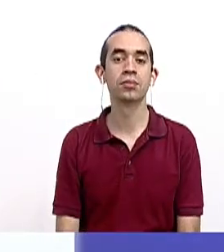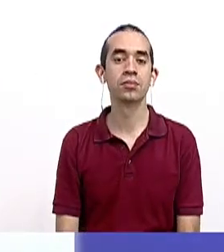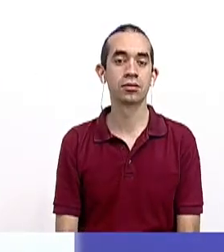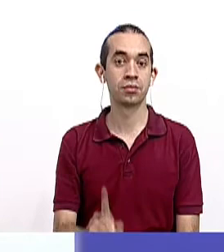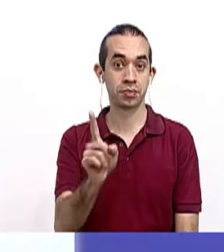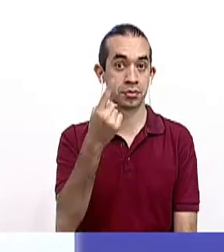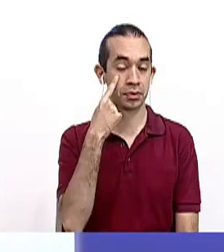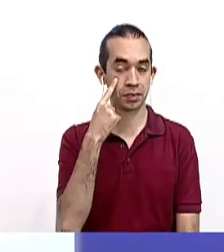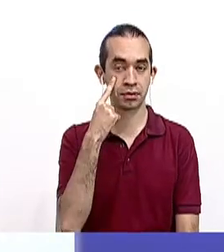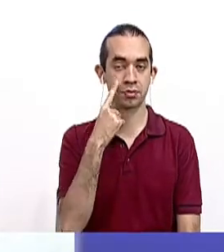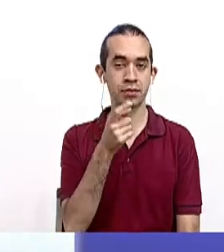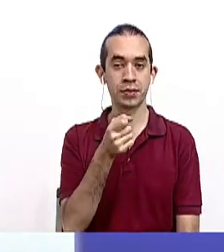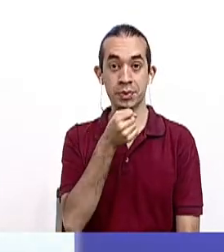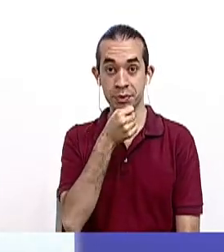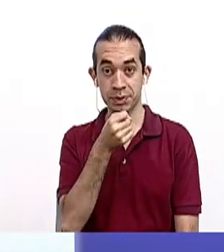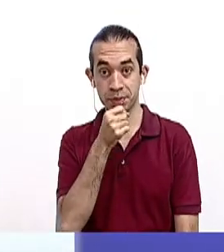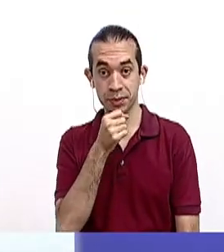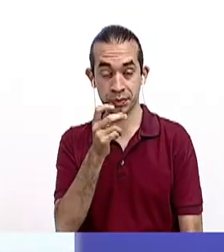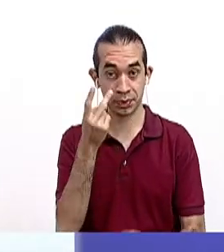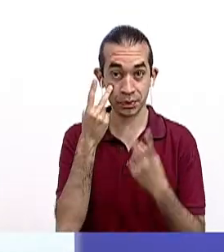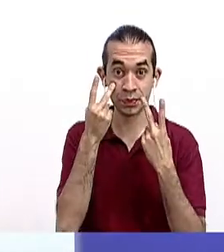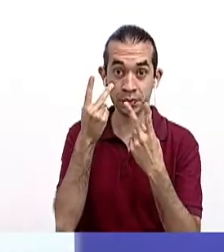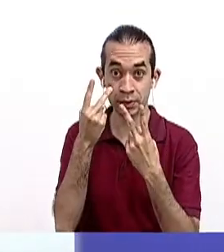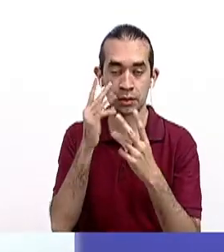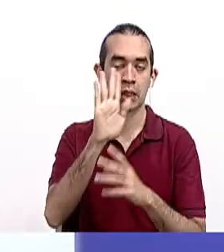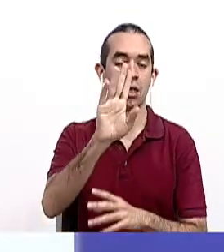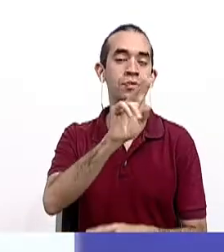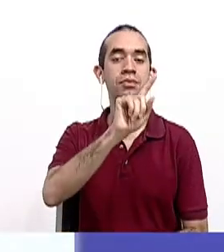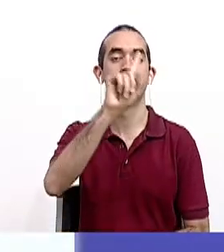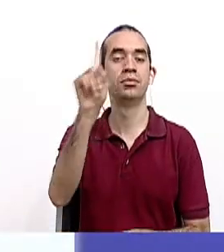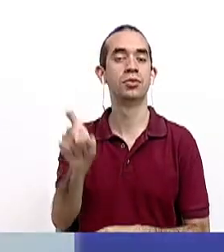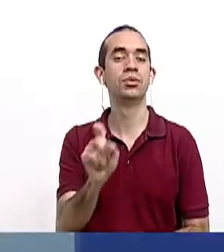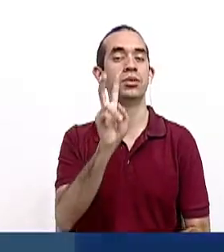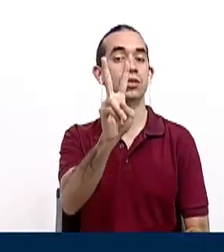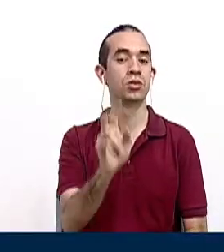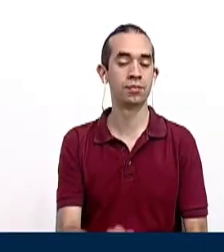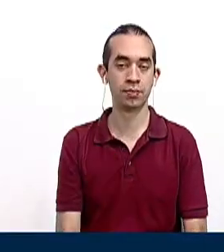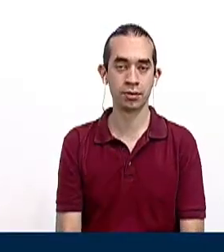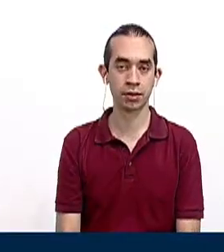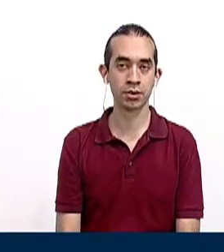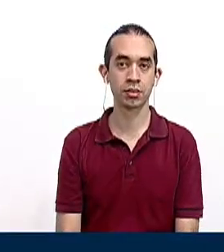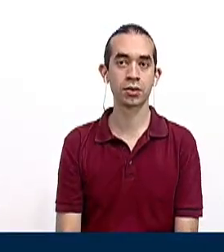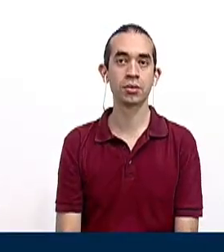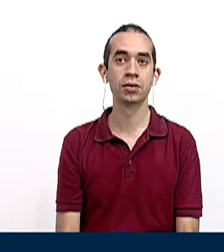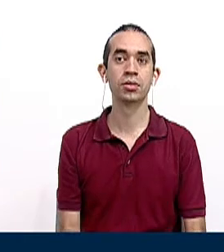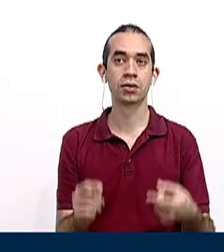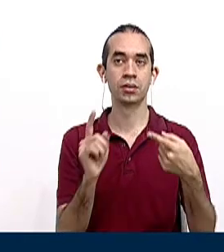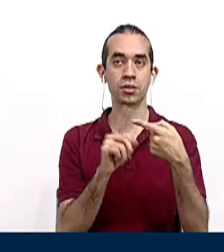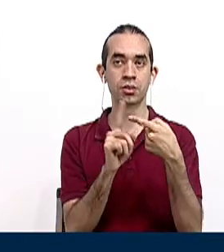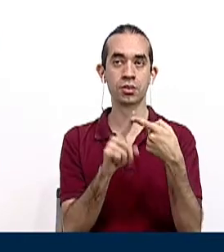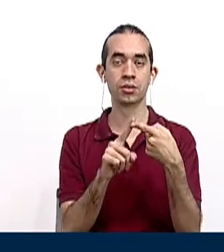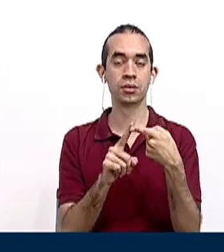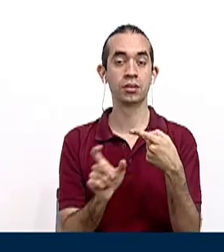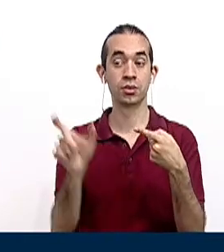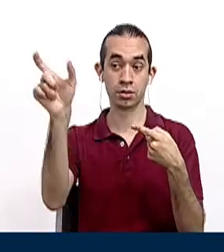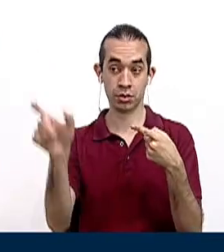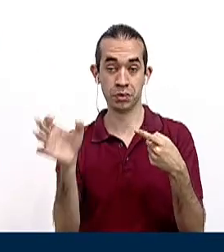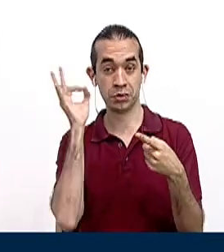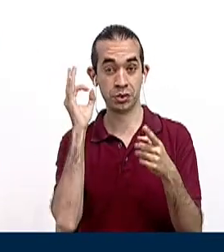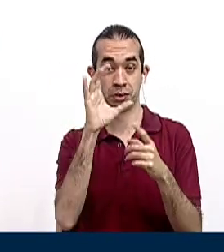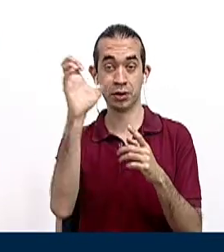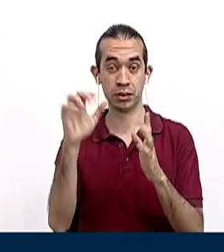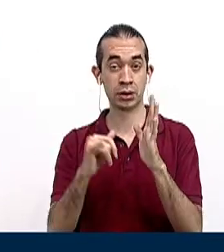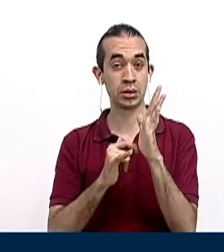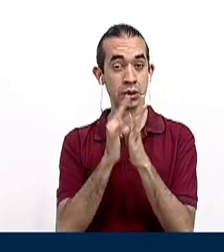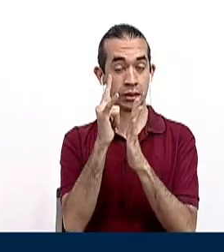have 2 questions for you that I want you to see. Let's look at the questions. So question number 1, Sandra